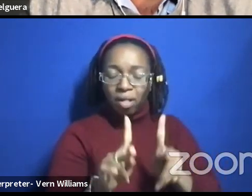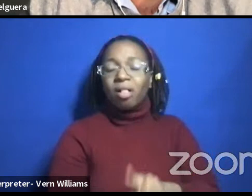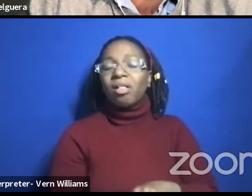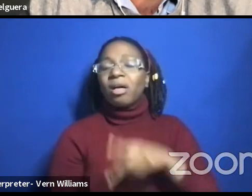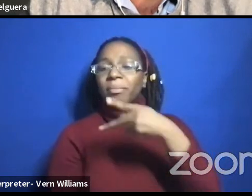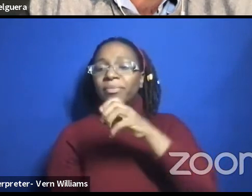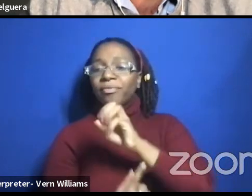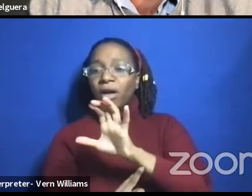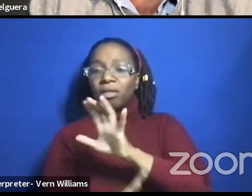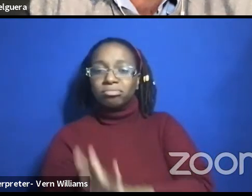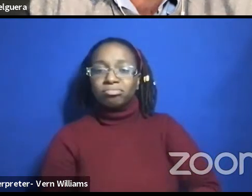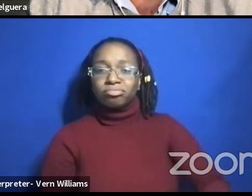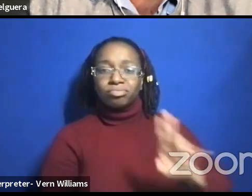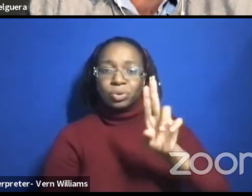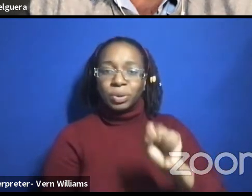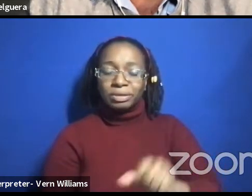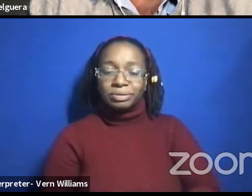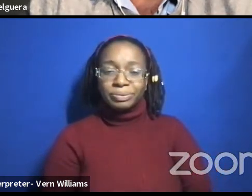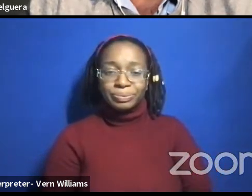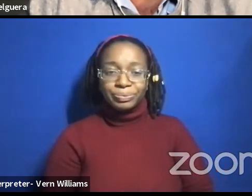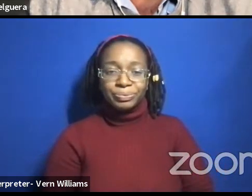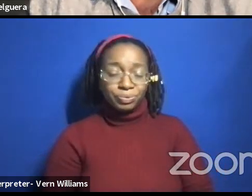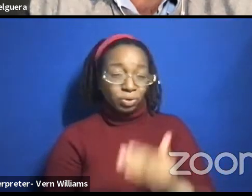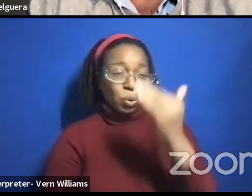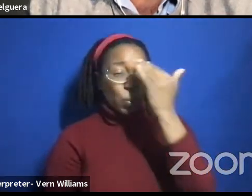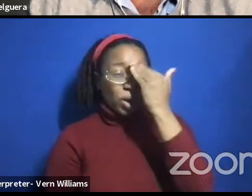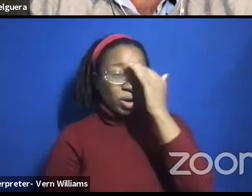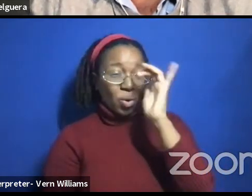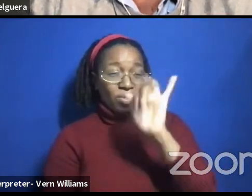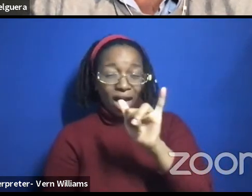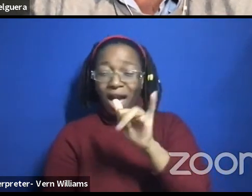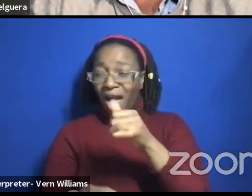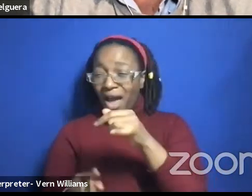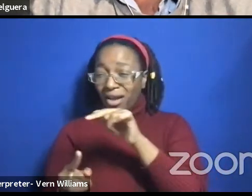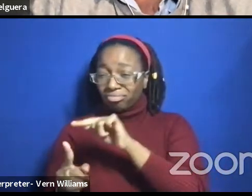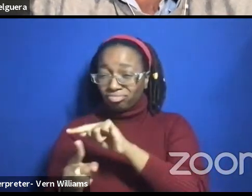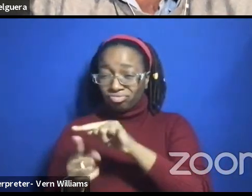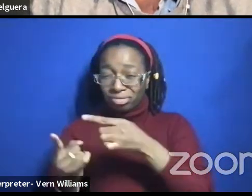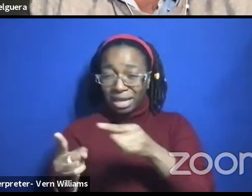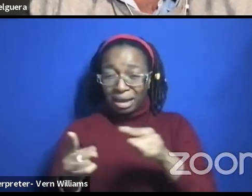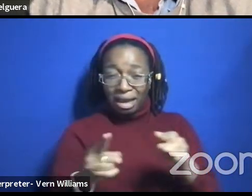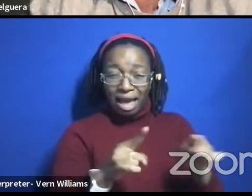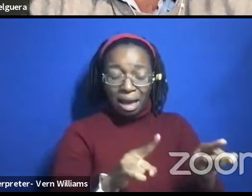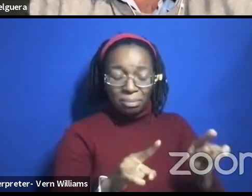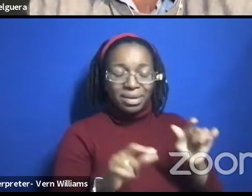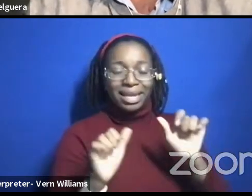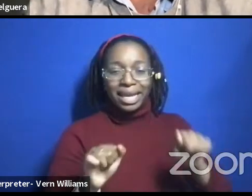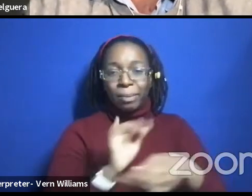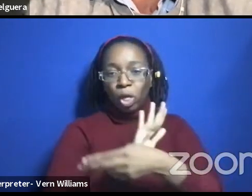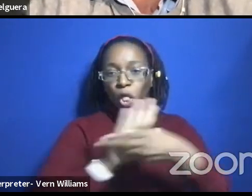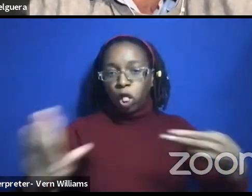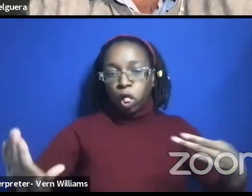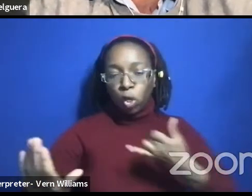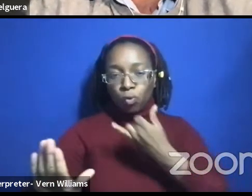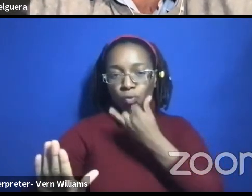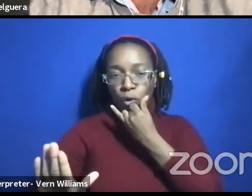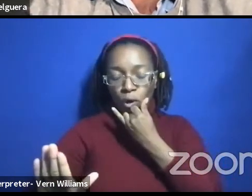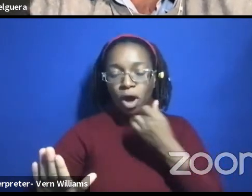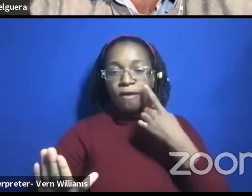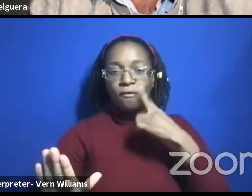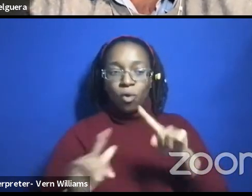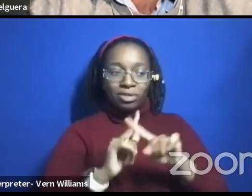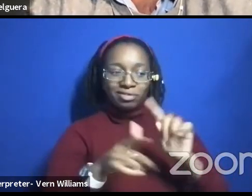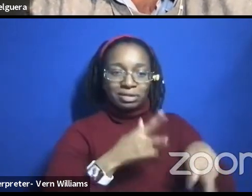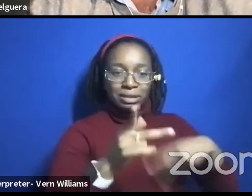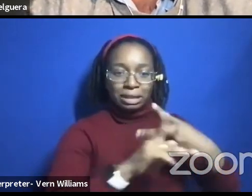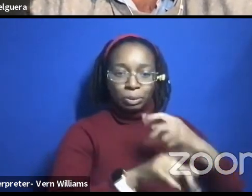States. We are aware that these kinds of acknowledgments can be misused as a stand-in for actual decolonization work, which is something for